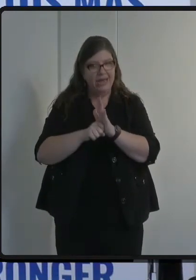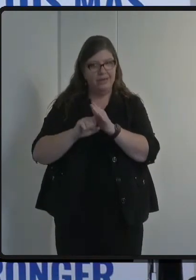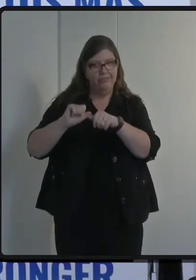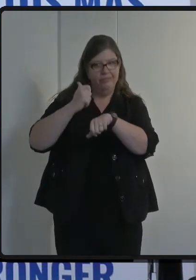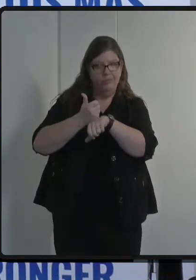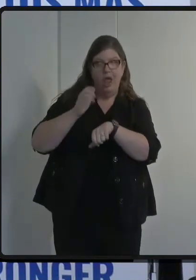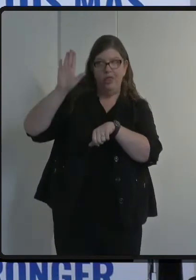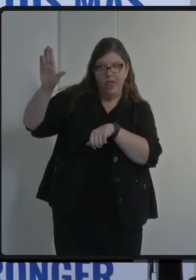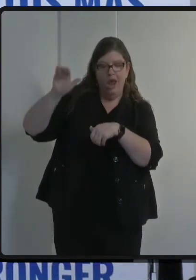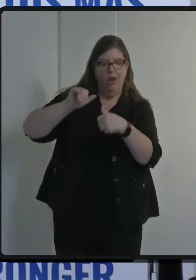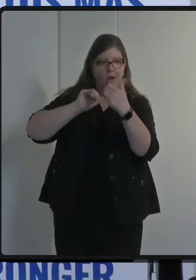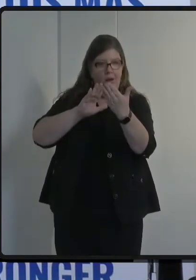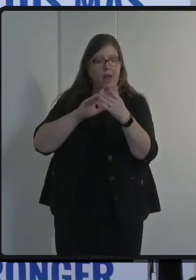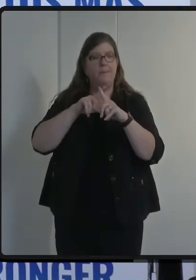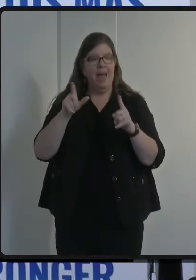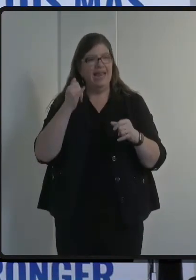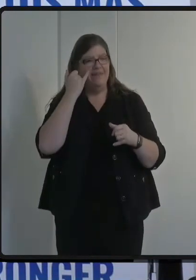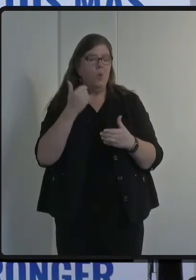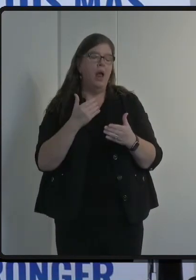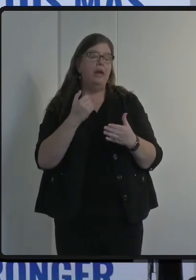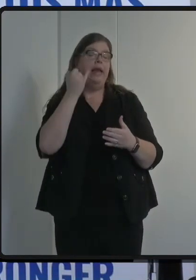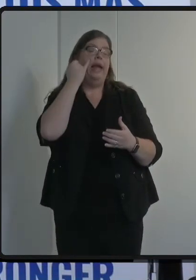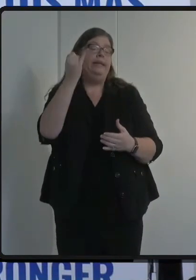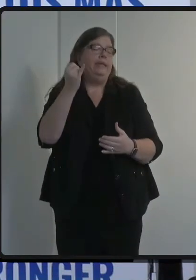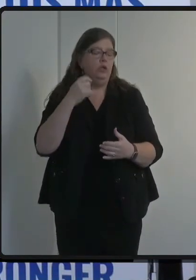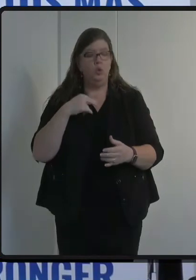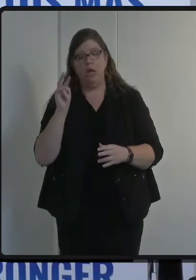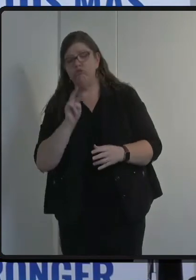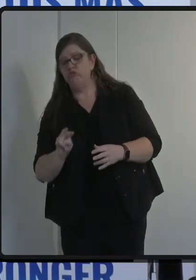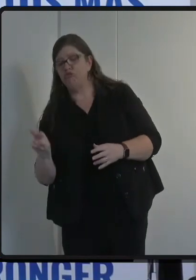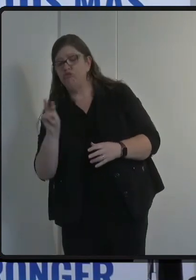methodology, but if you want a preview, you might use that tool.